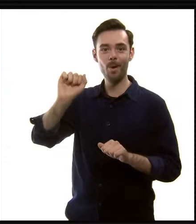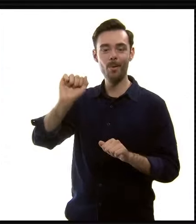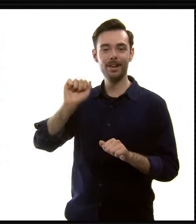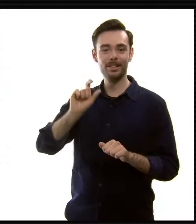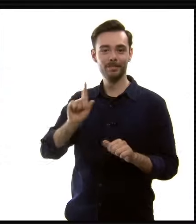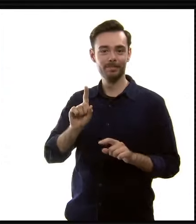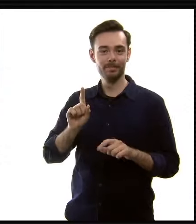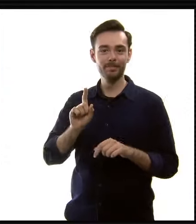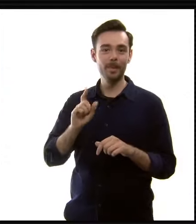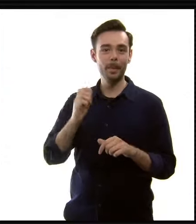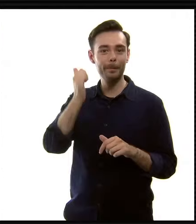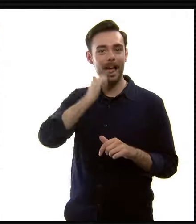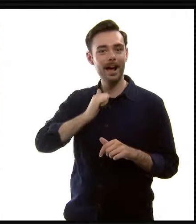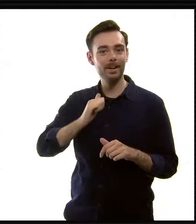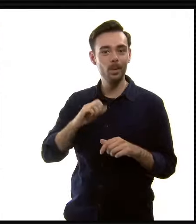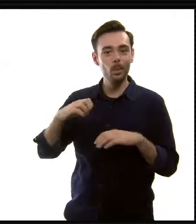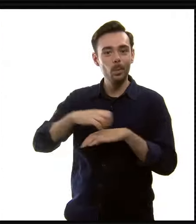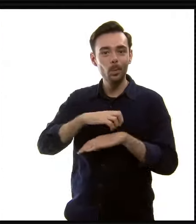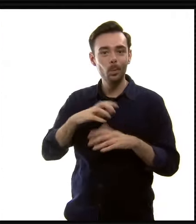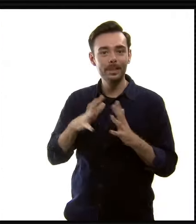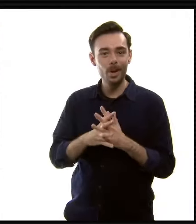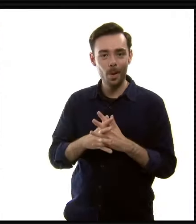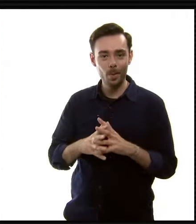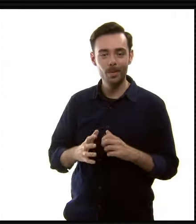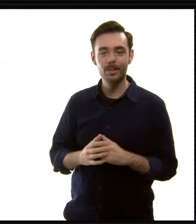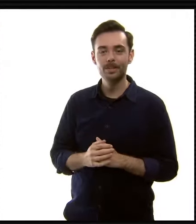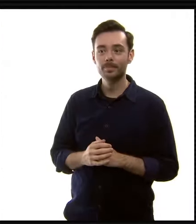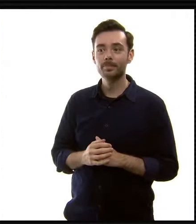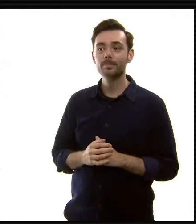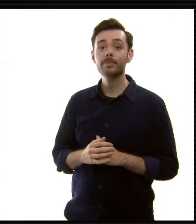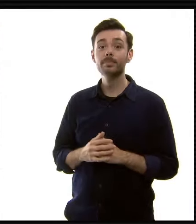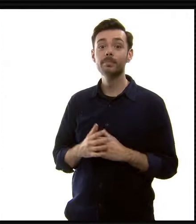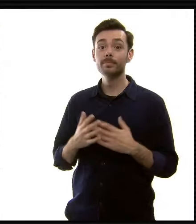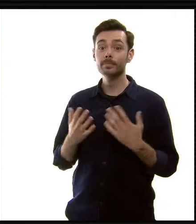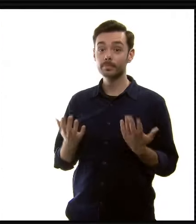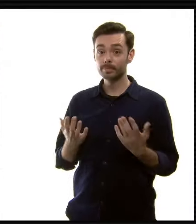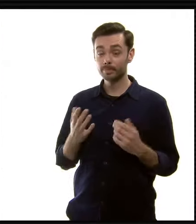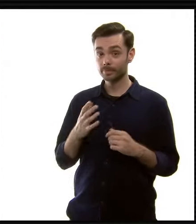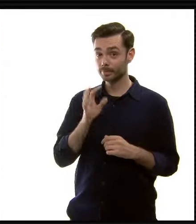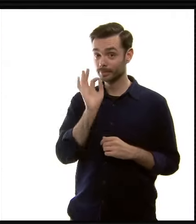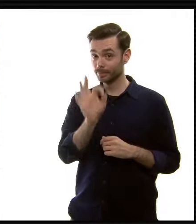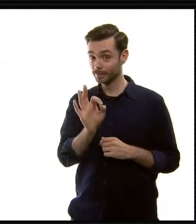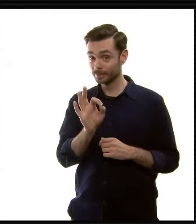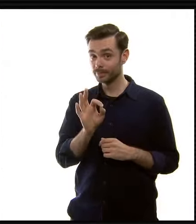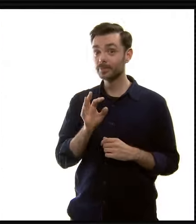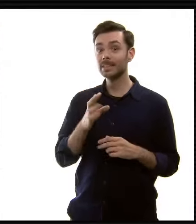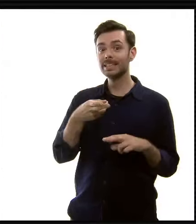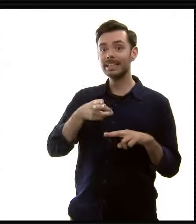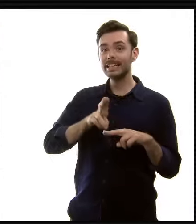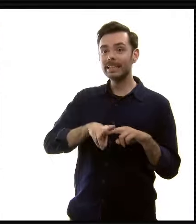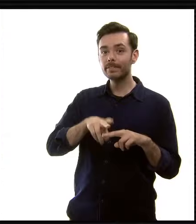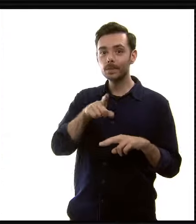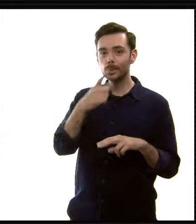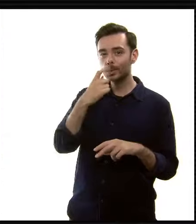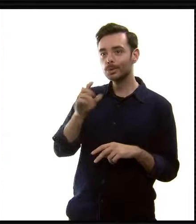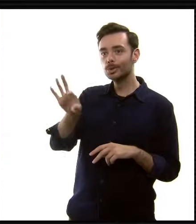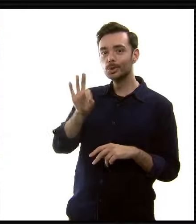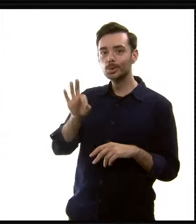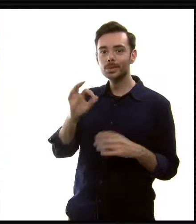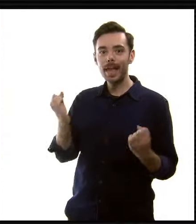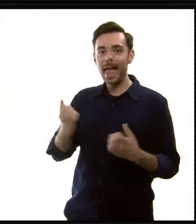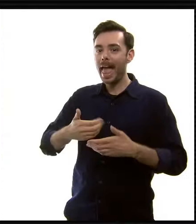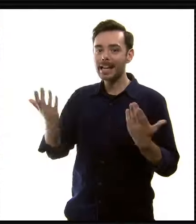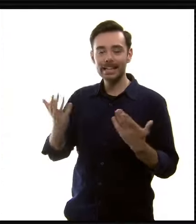Widow. My question is, if you could have any Marvel superhero powers or skills, which would it be?